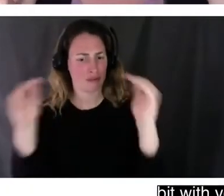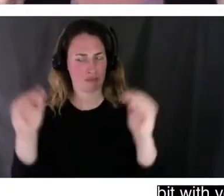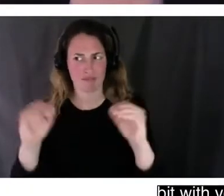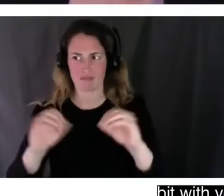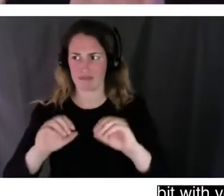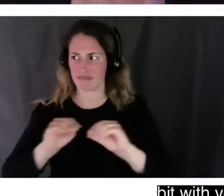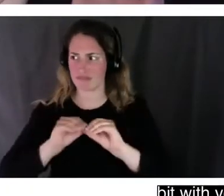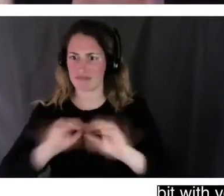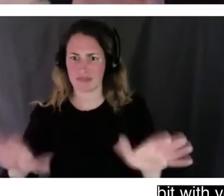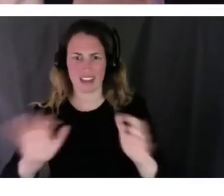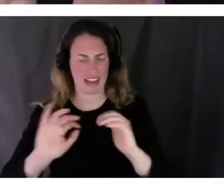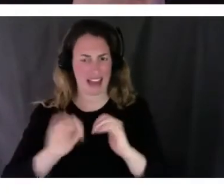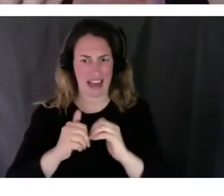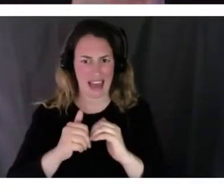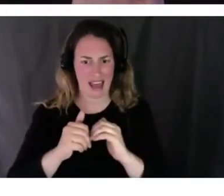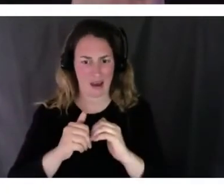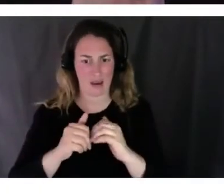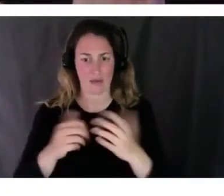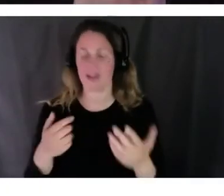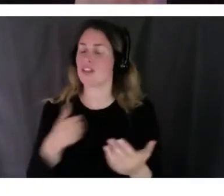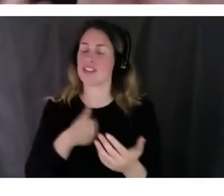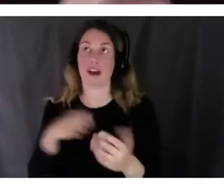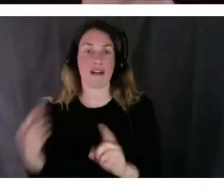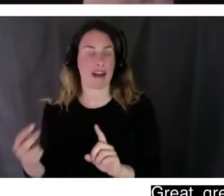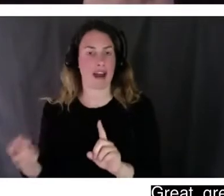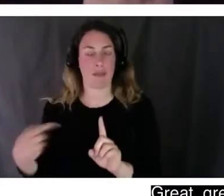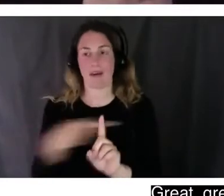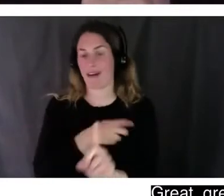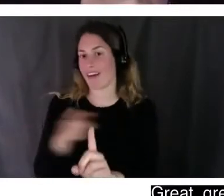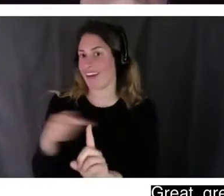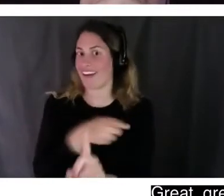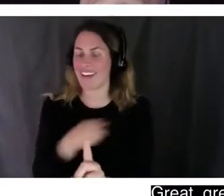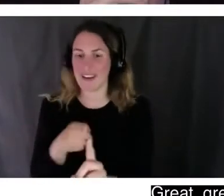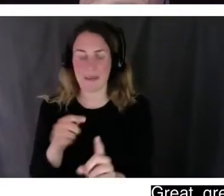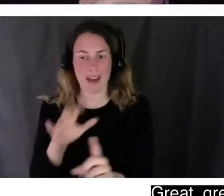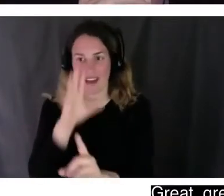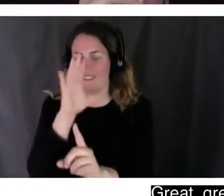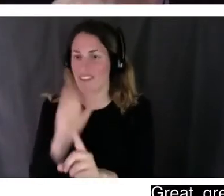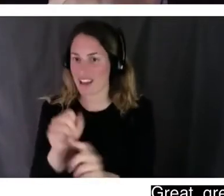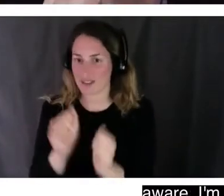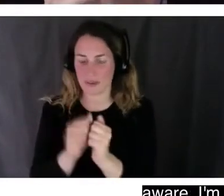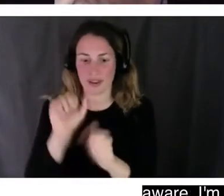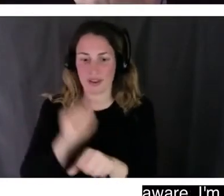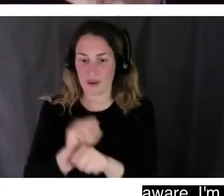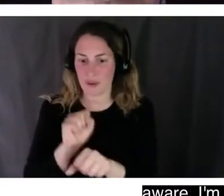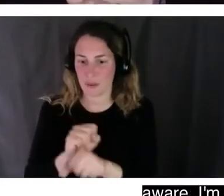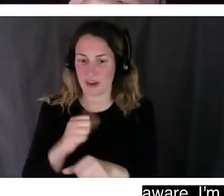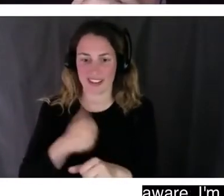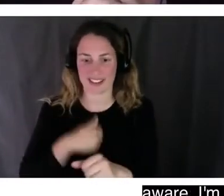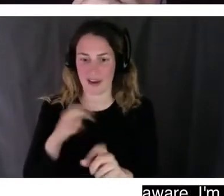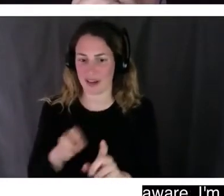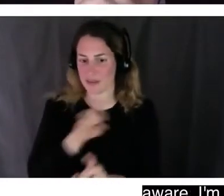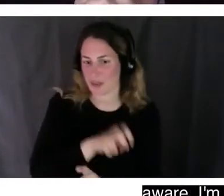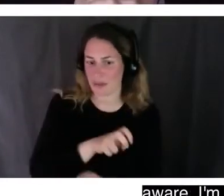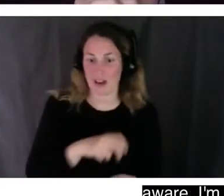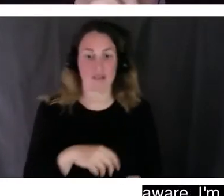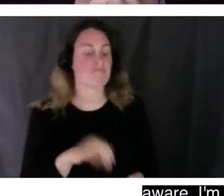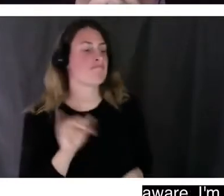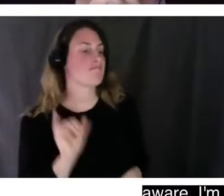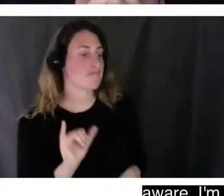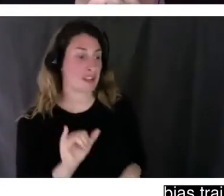but I can't help it because it's so fascinating. A great point. I don't know if you're aware, I'm actually